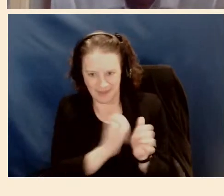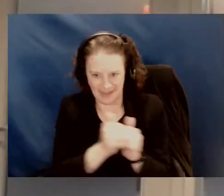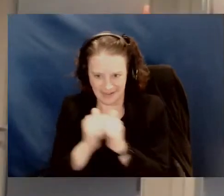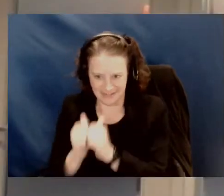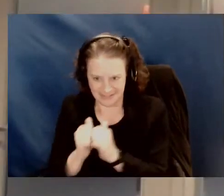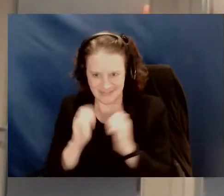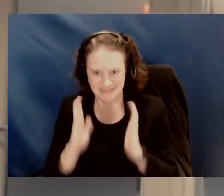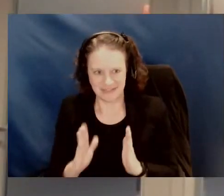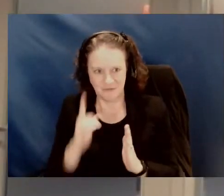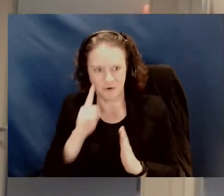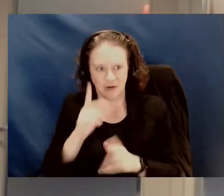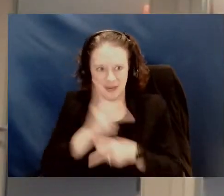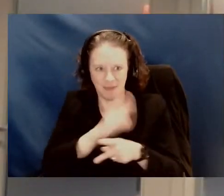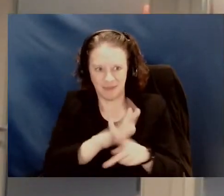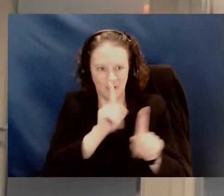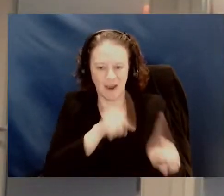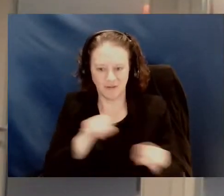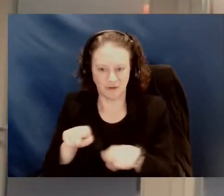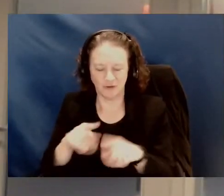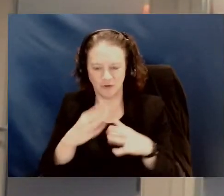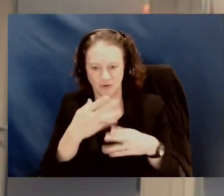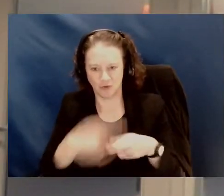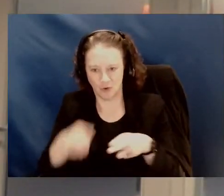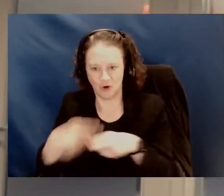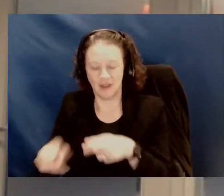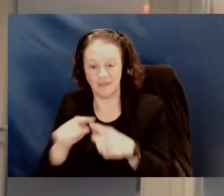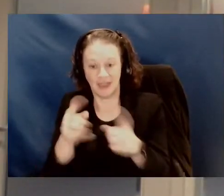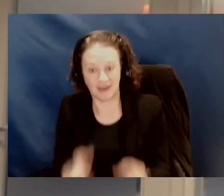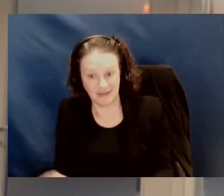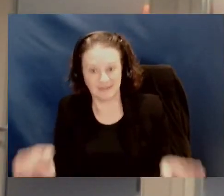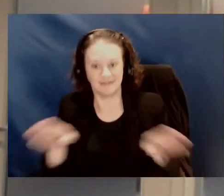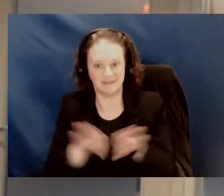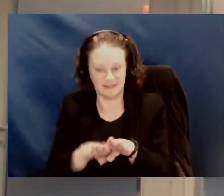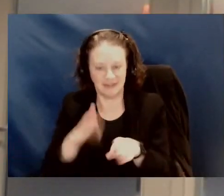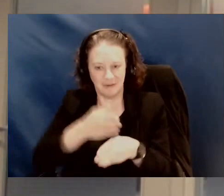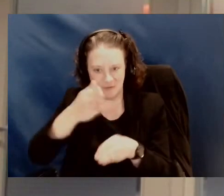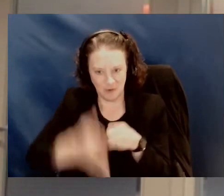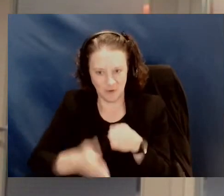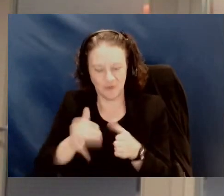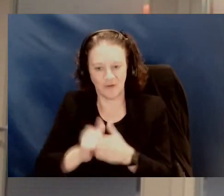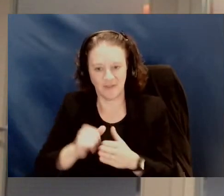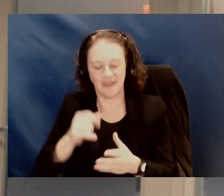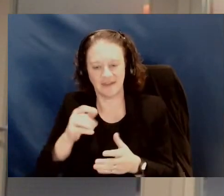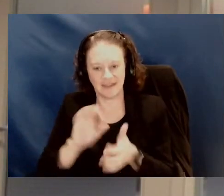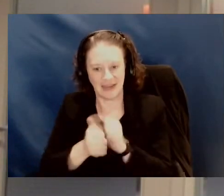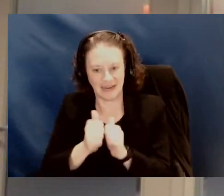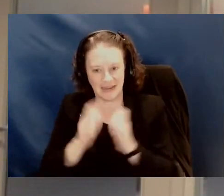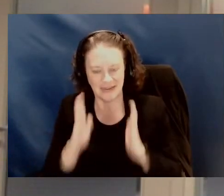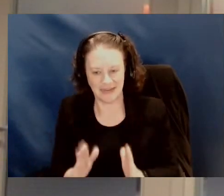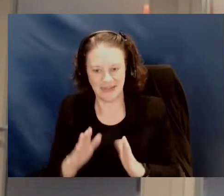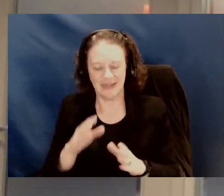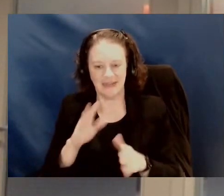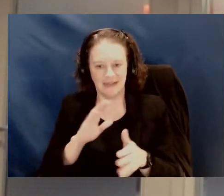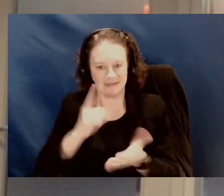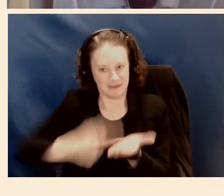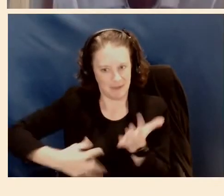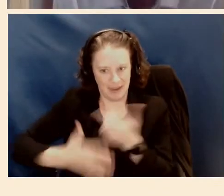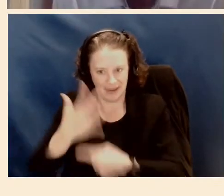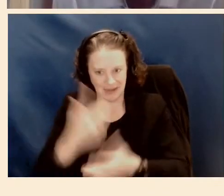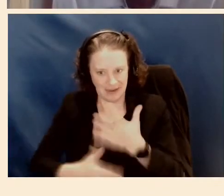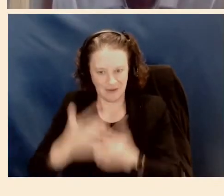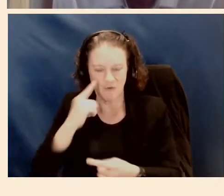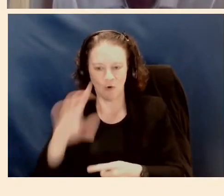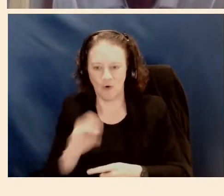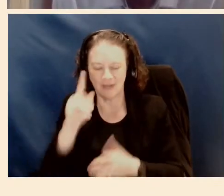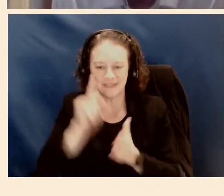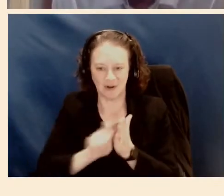This concludes our candidate debate for Oregon Secretary of State. Thank you, Senators Fagan and Thatcher, for being with us and